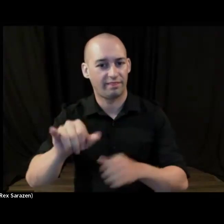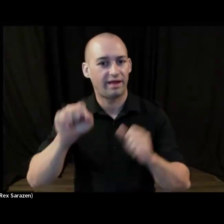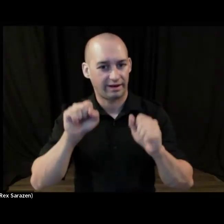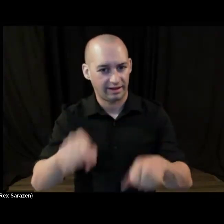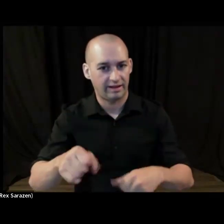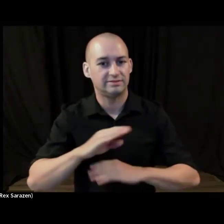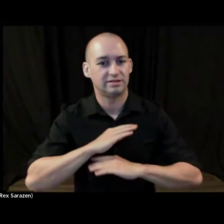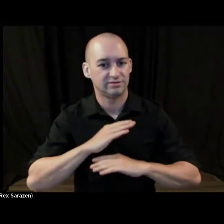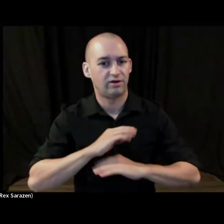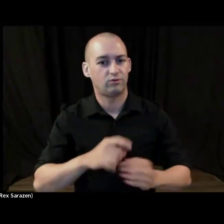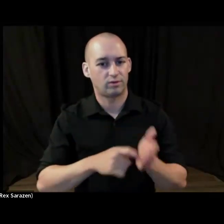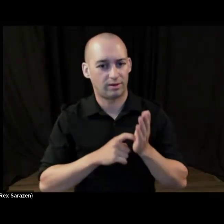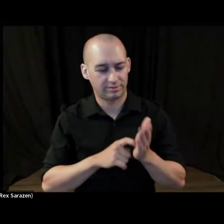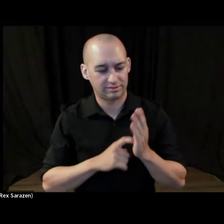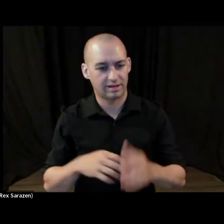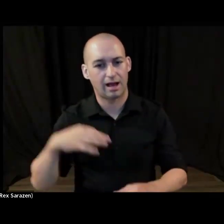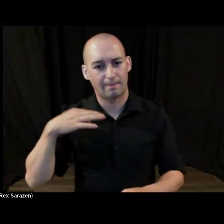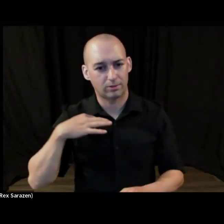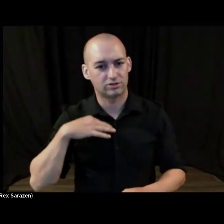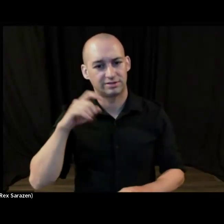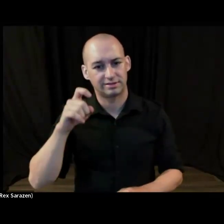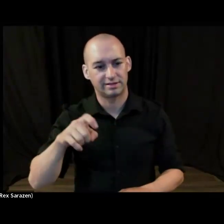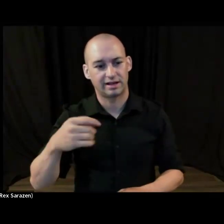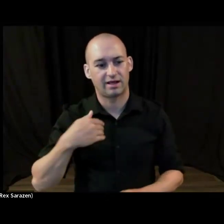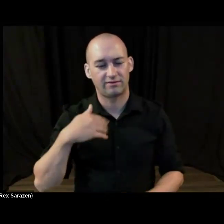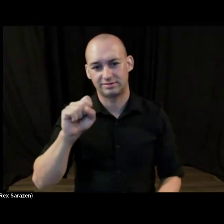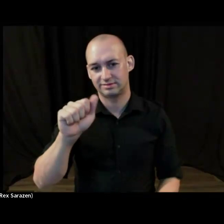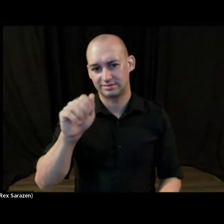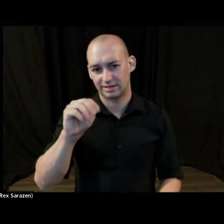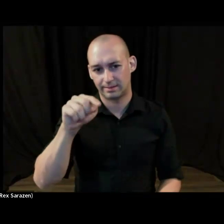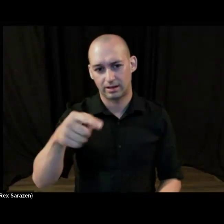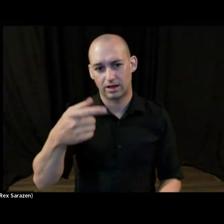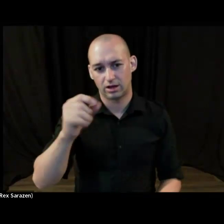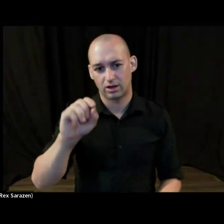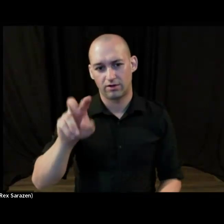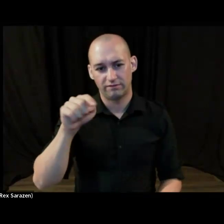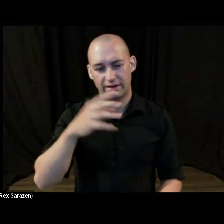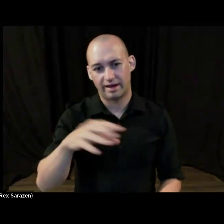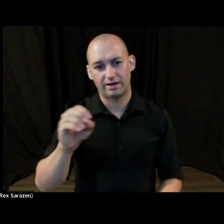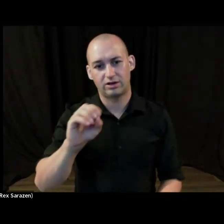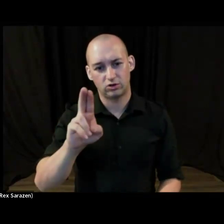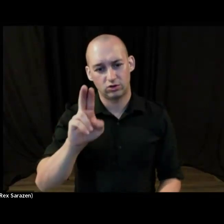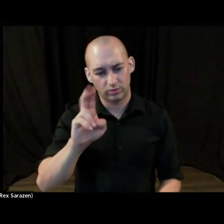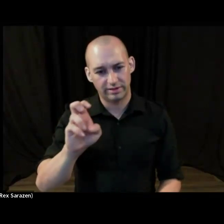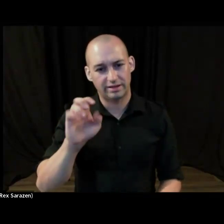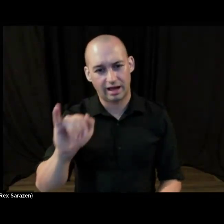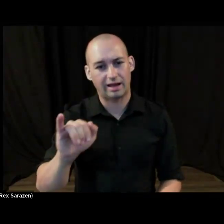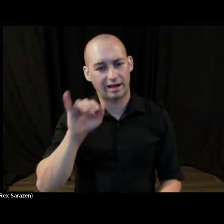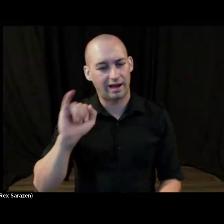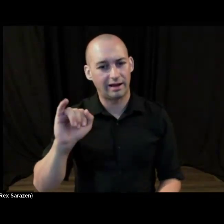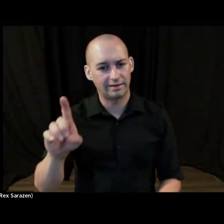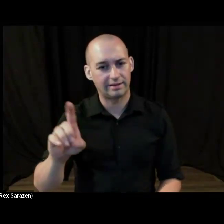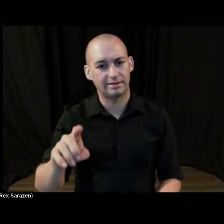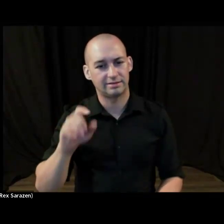Applicants must also have a sam.gov and a UEI ID to participate in these